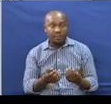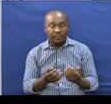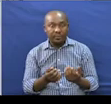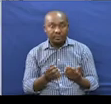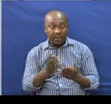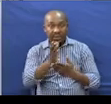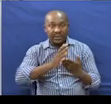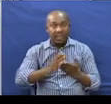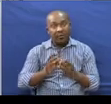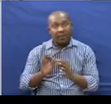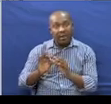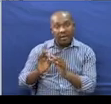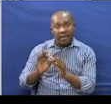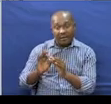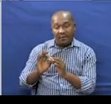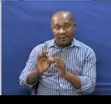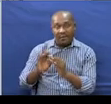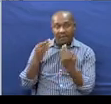some of the couples,